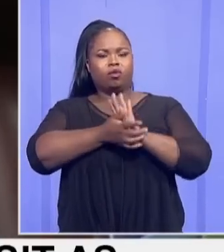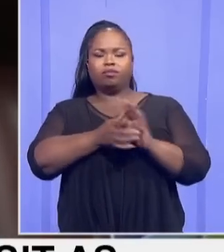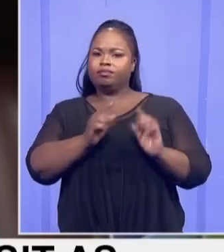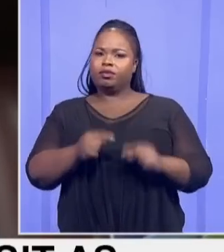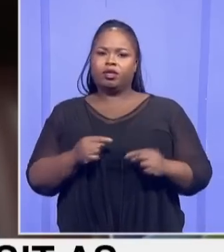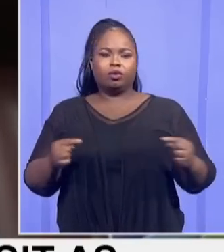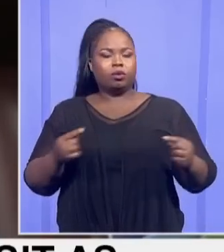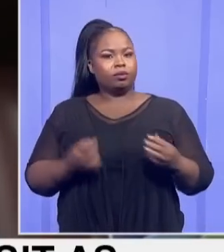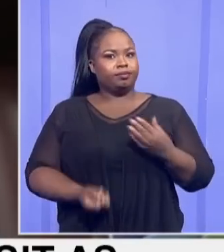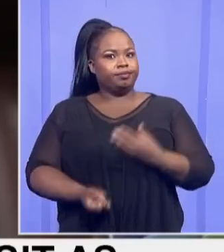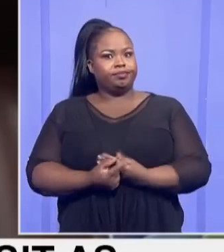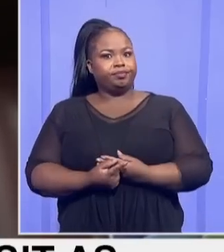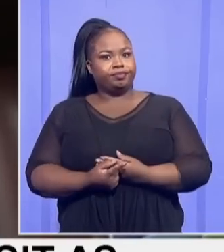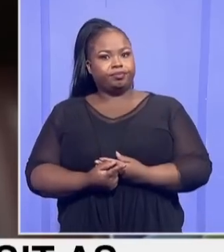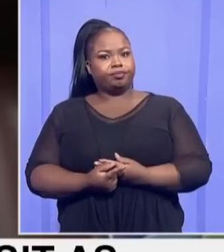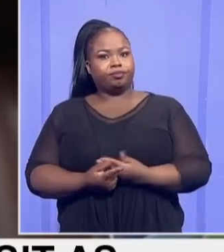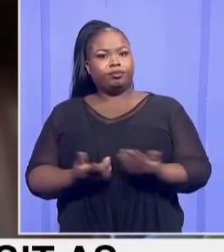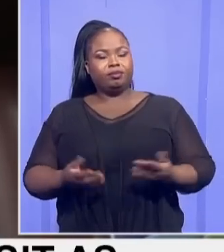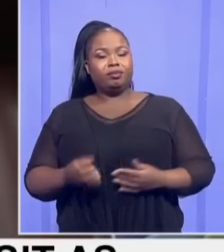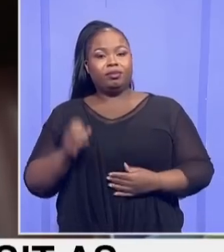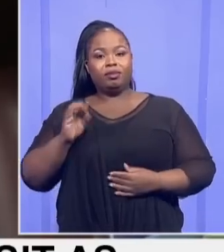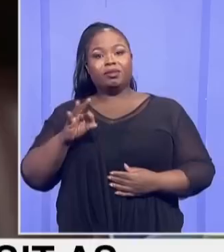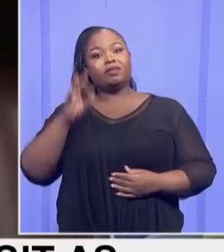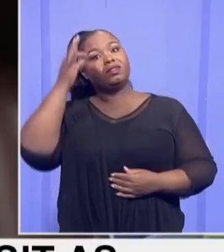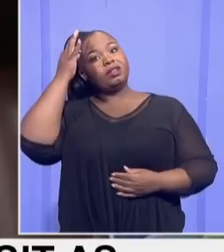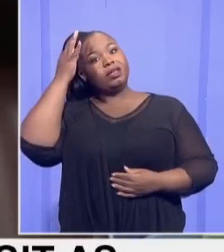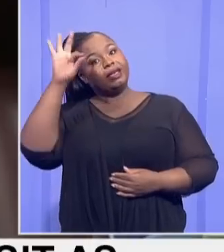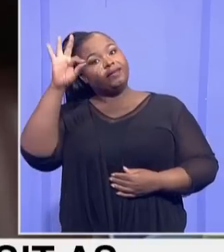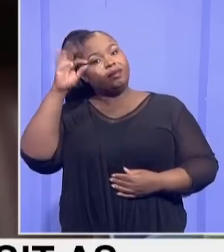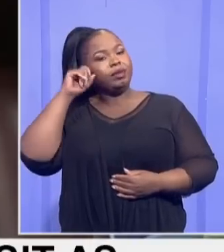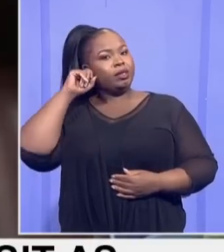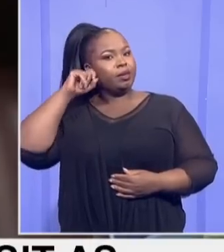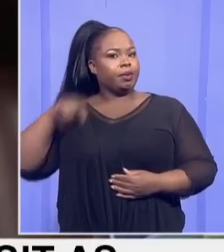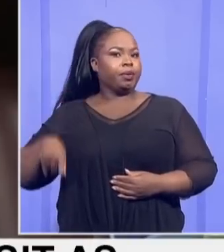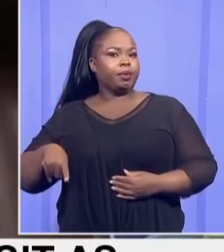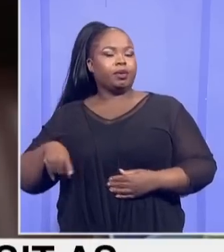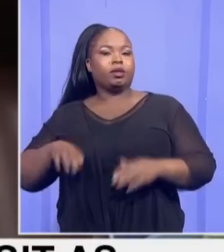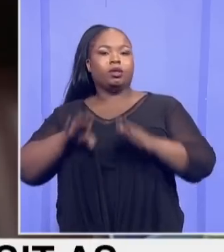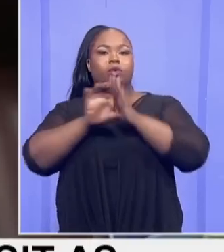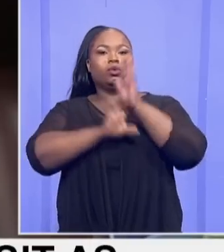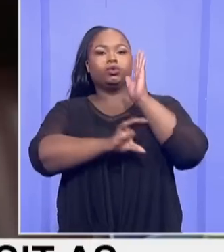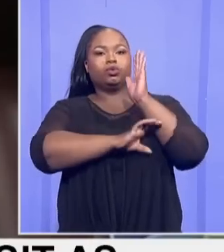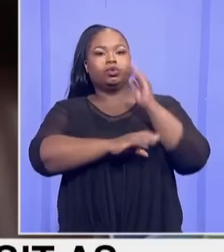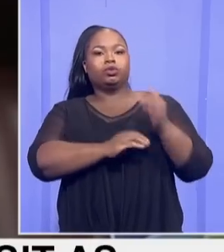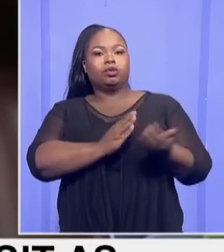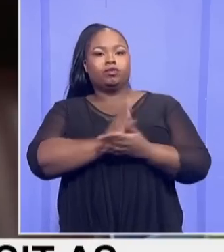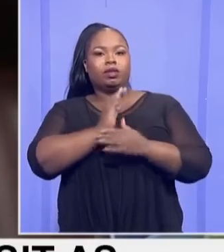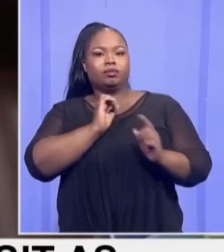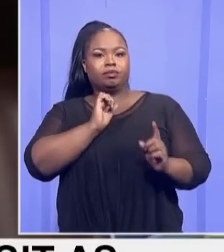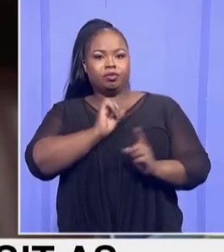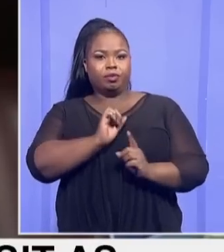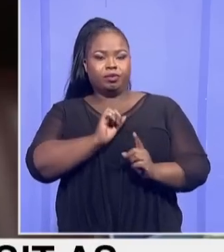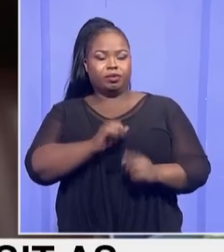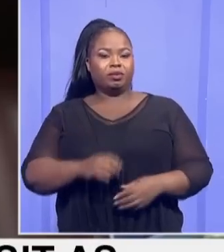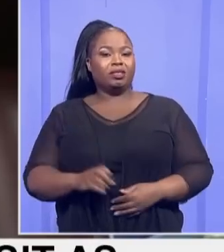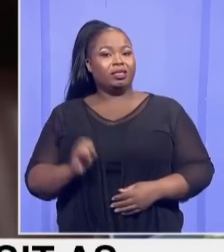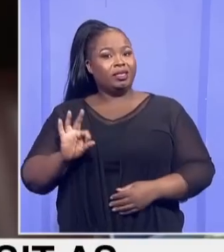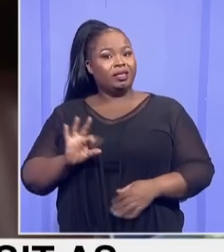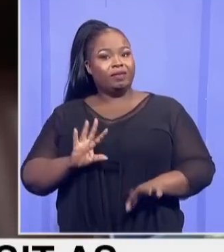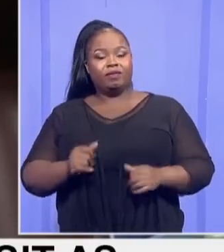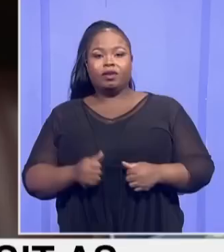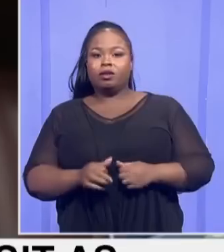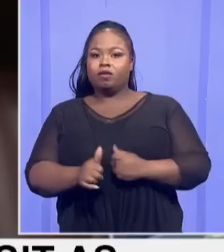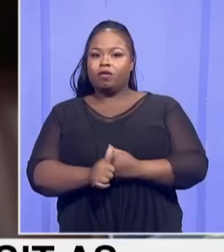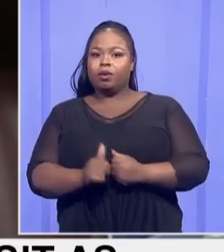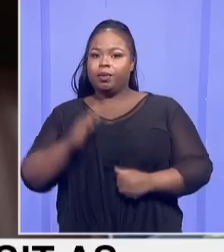or function if the government ignores its constitutional obligations and fails to abide by